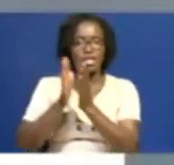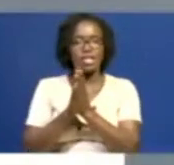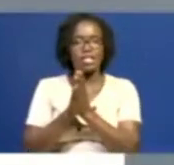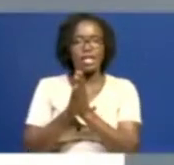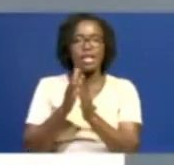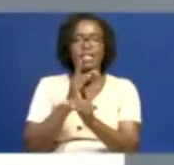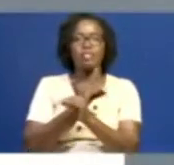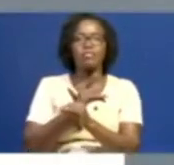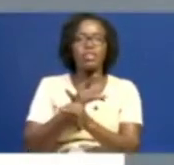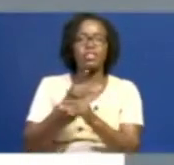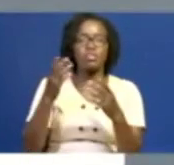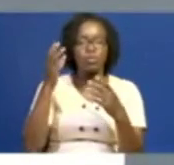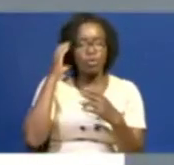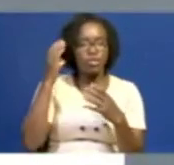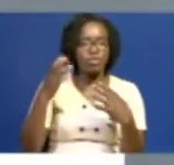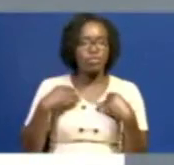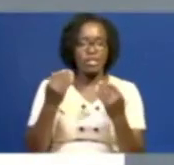Sciences.